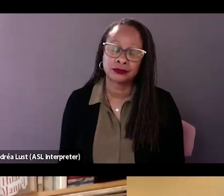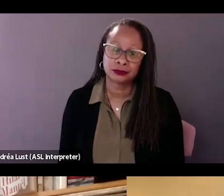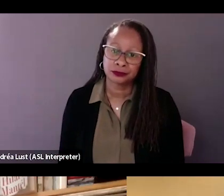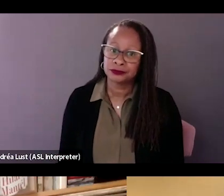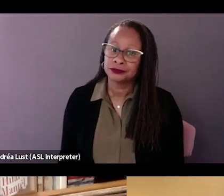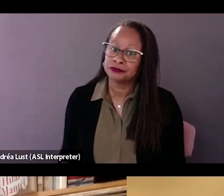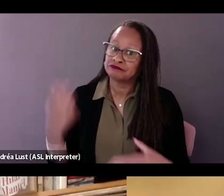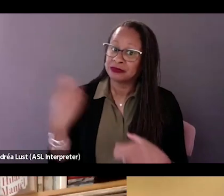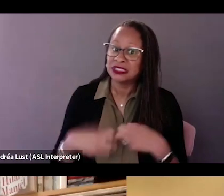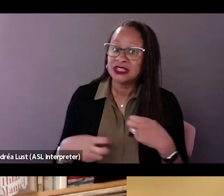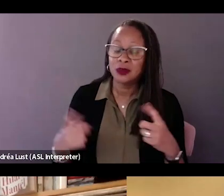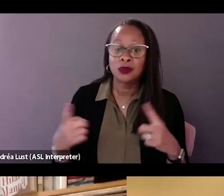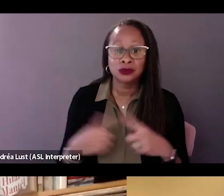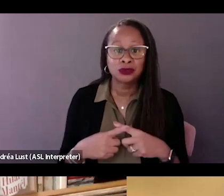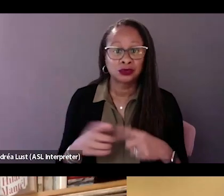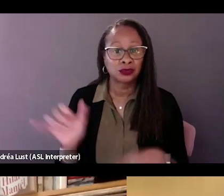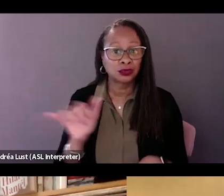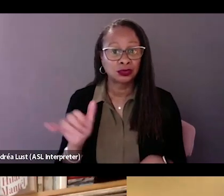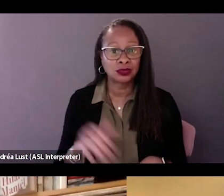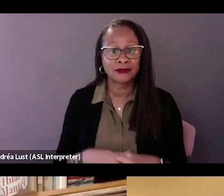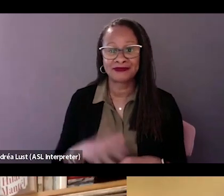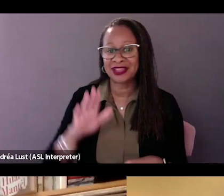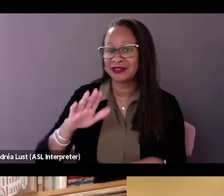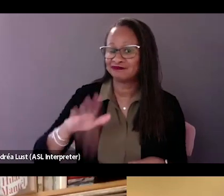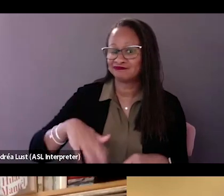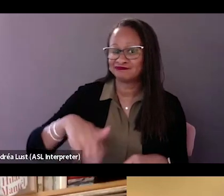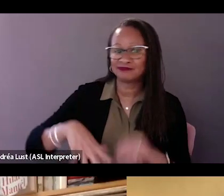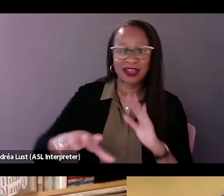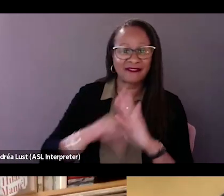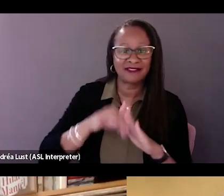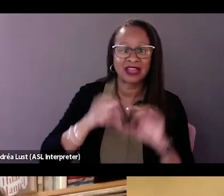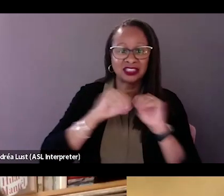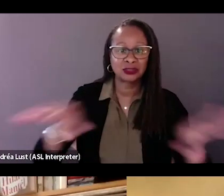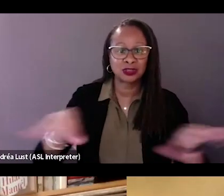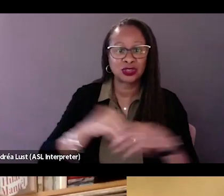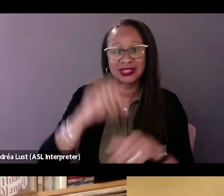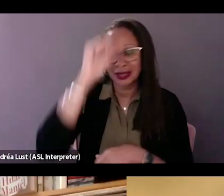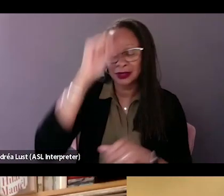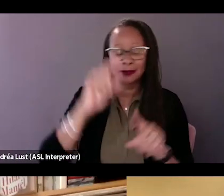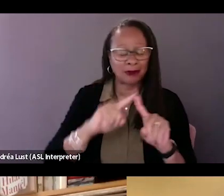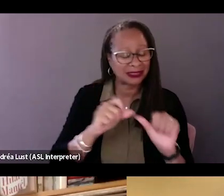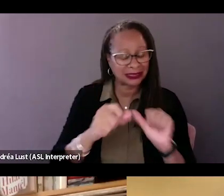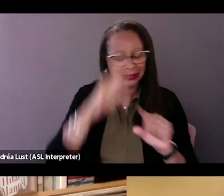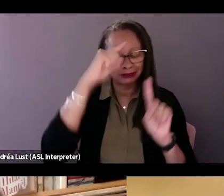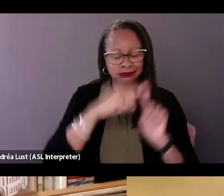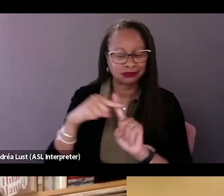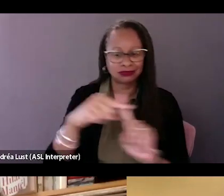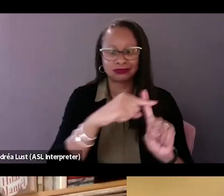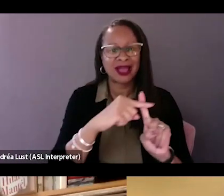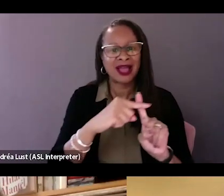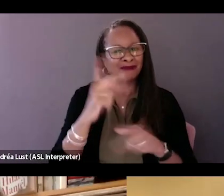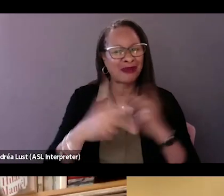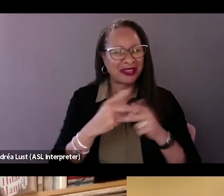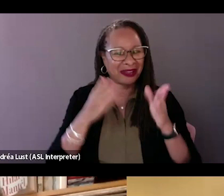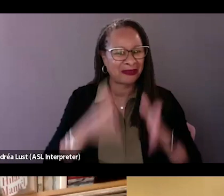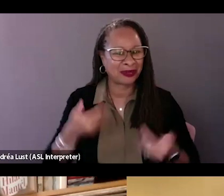difficult to. I haven't been able to find distribution in India yet, but I remain optimistic. I am an optimistic person.